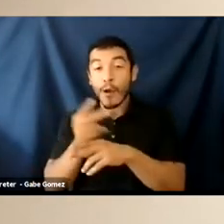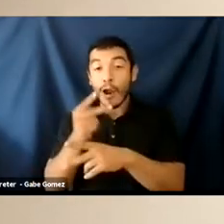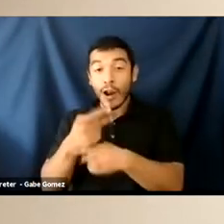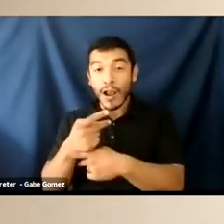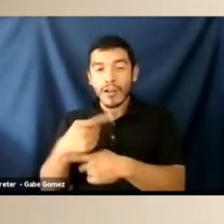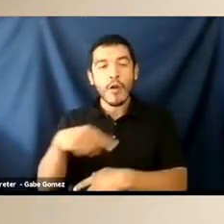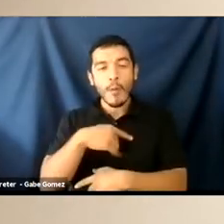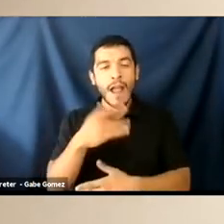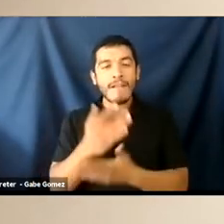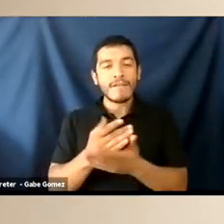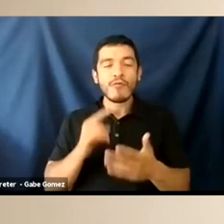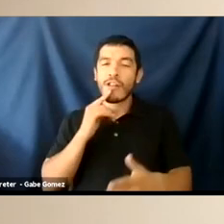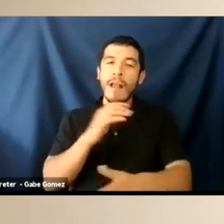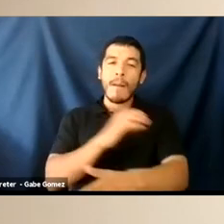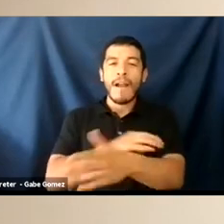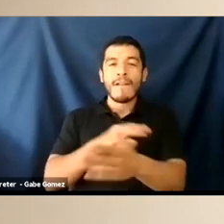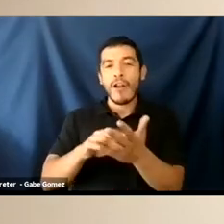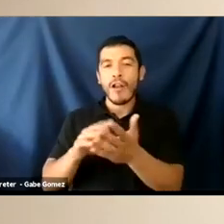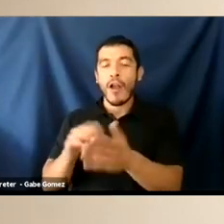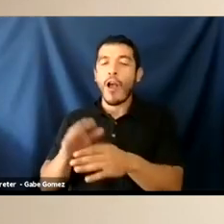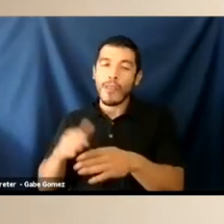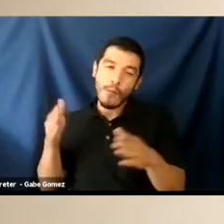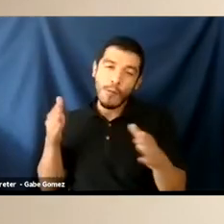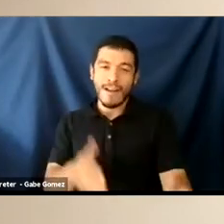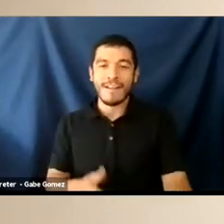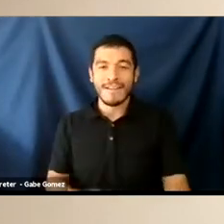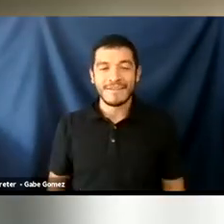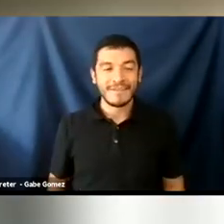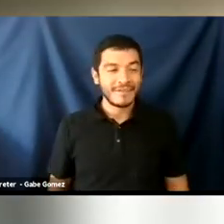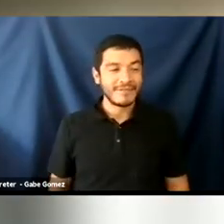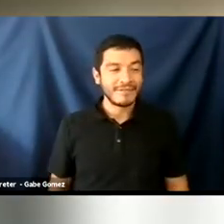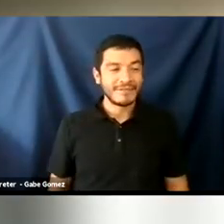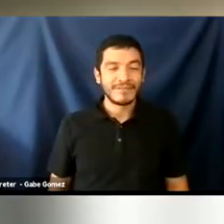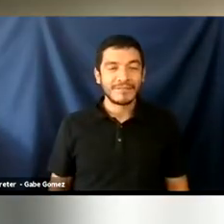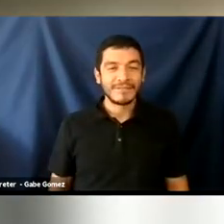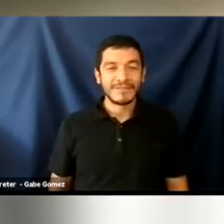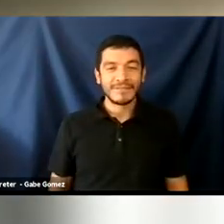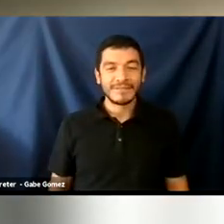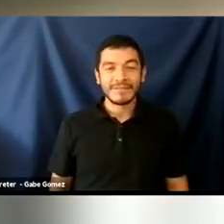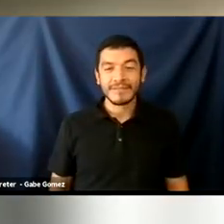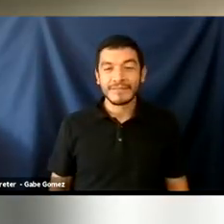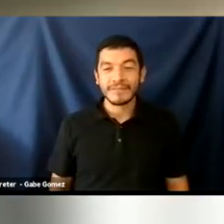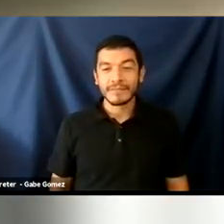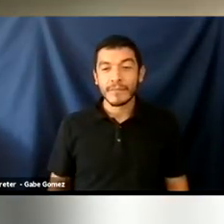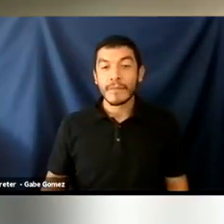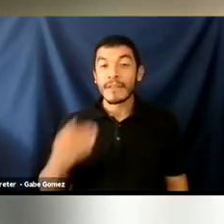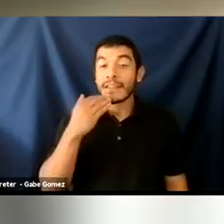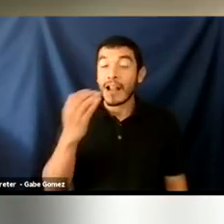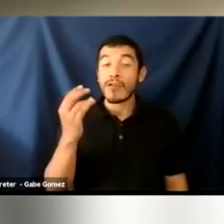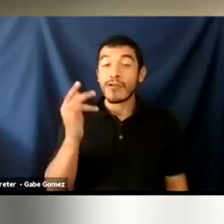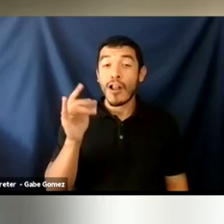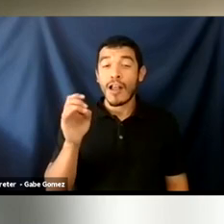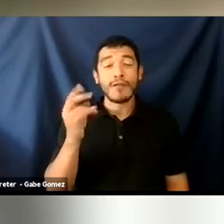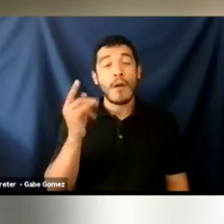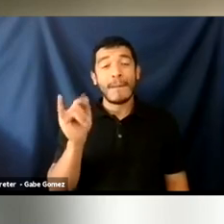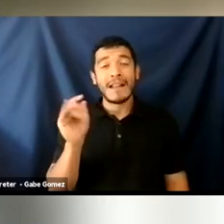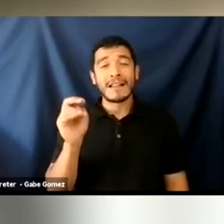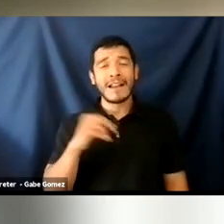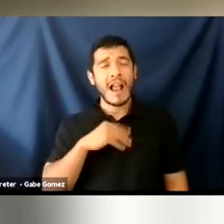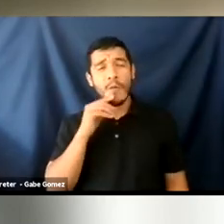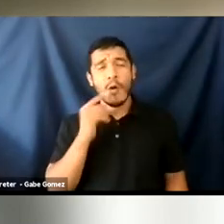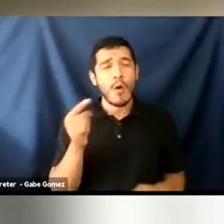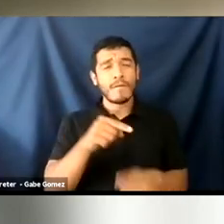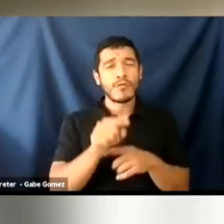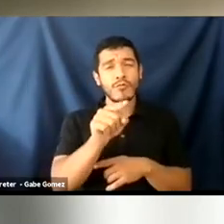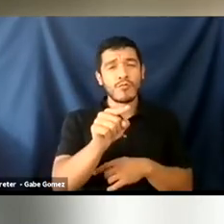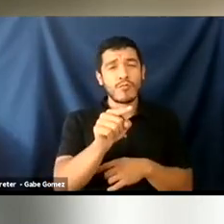some quite powerful learnings along the way. Thank you, Charlie. So Peyton, I'm gonna go back over to you. So building on what